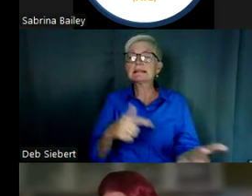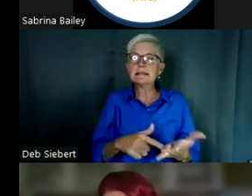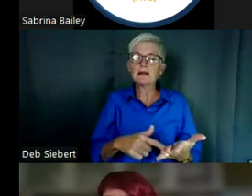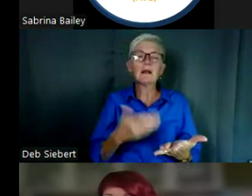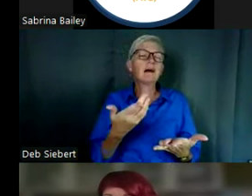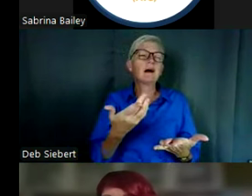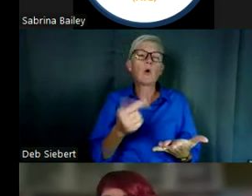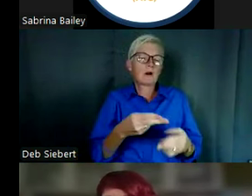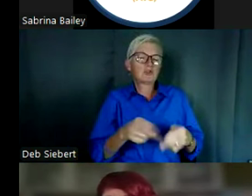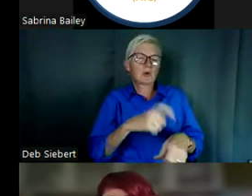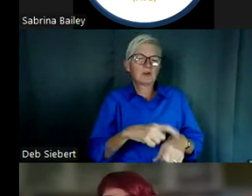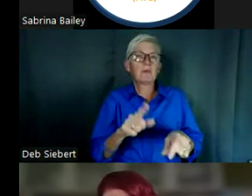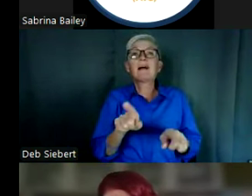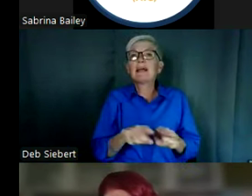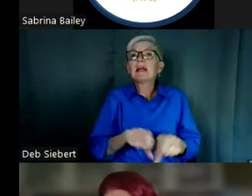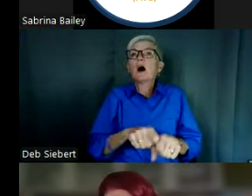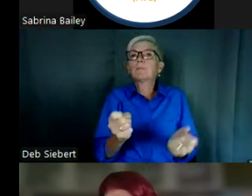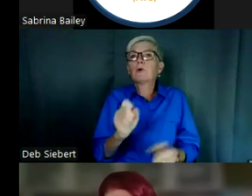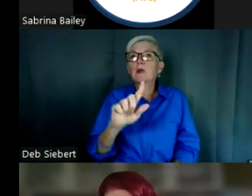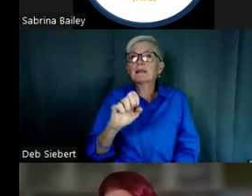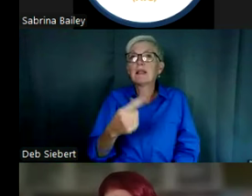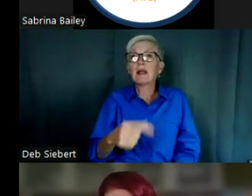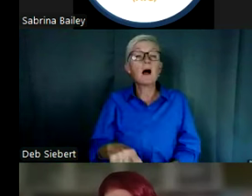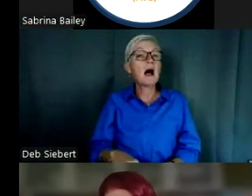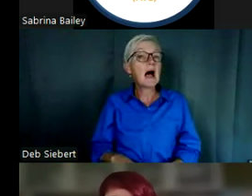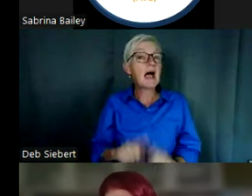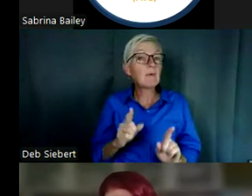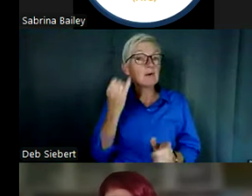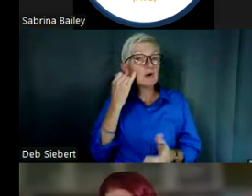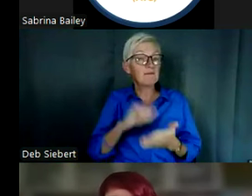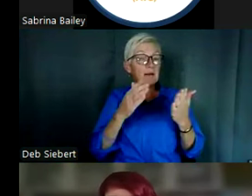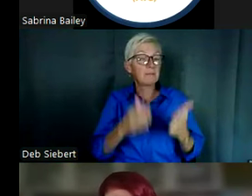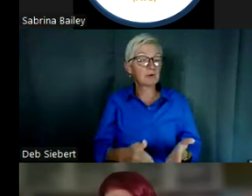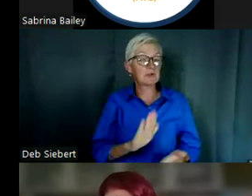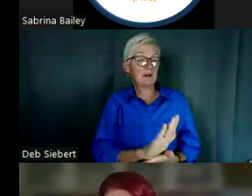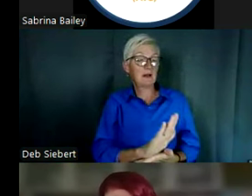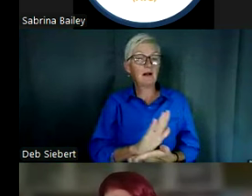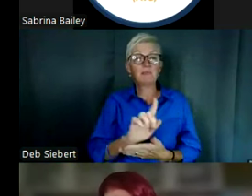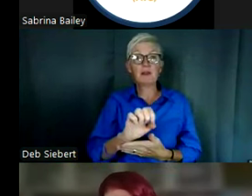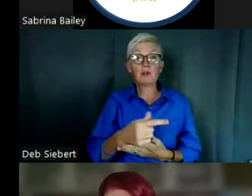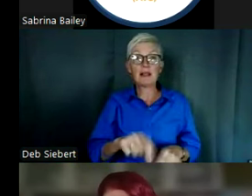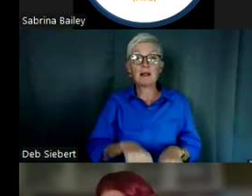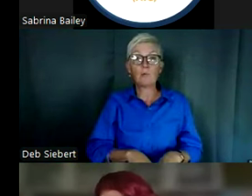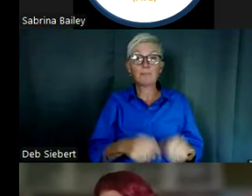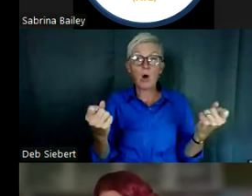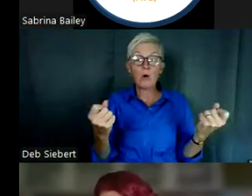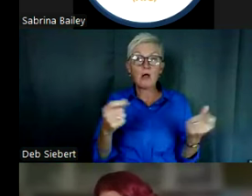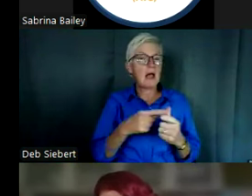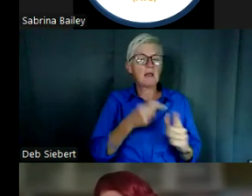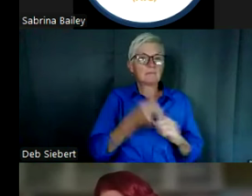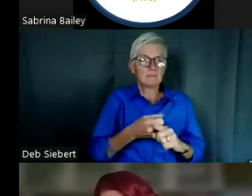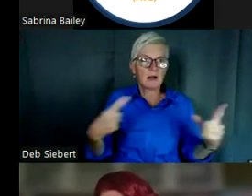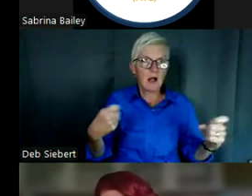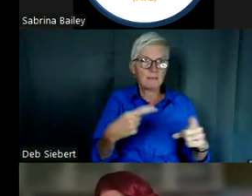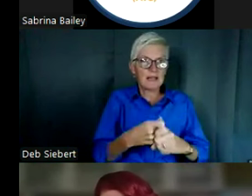or et cetera. However, if let's say that person's broken leg experienced some complications and wasn't